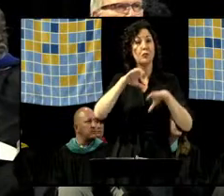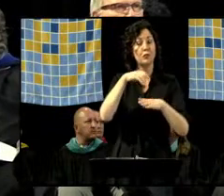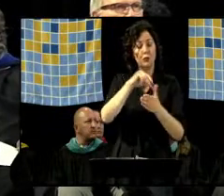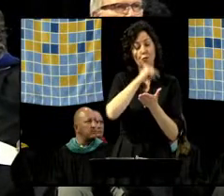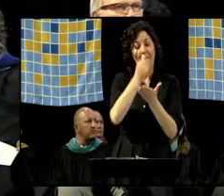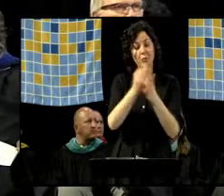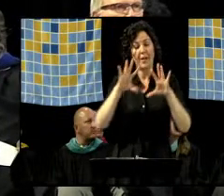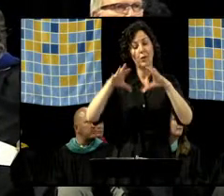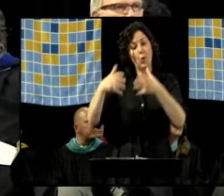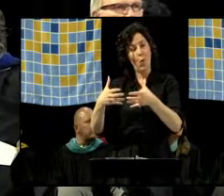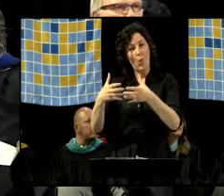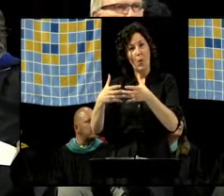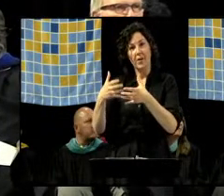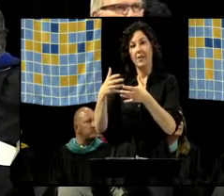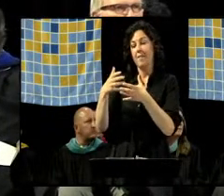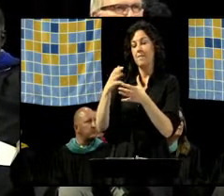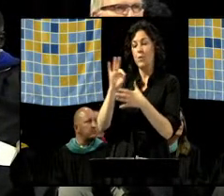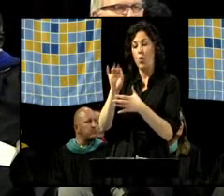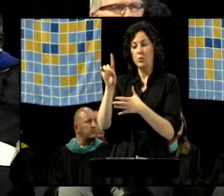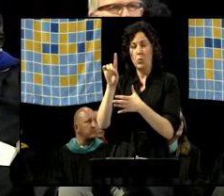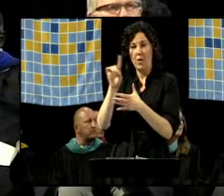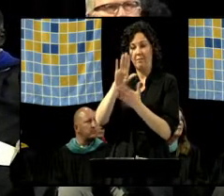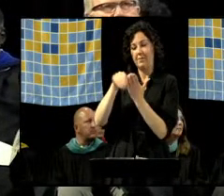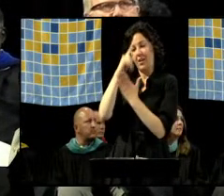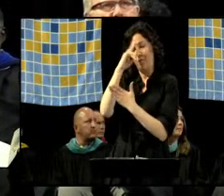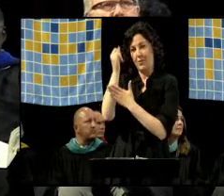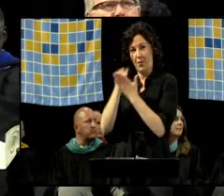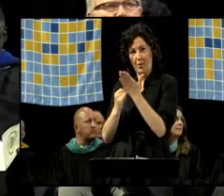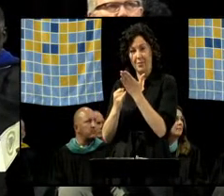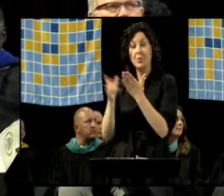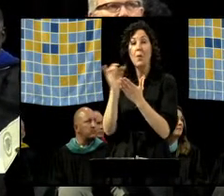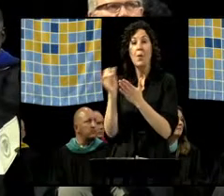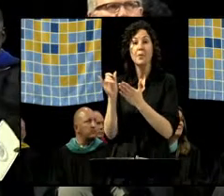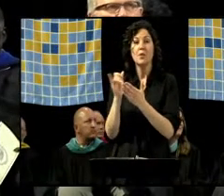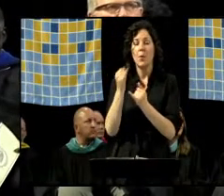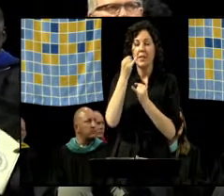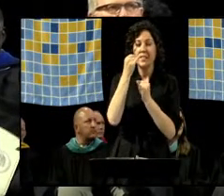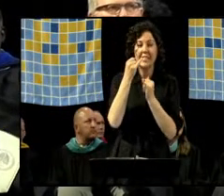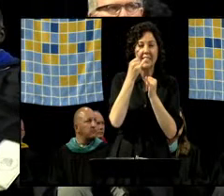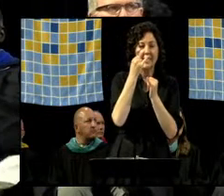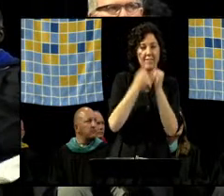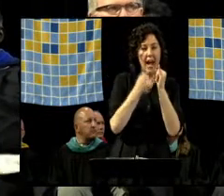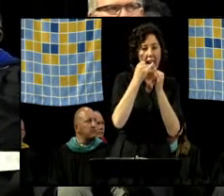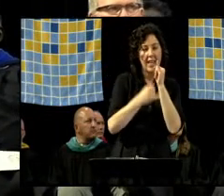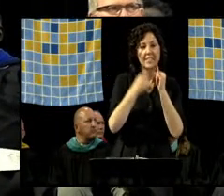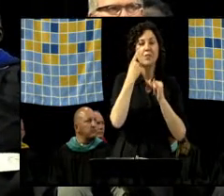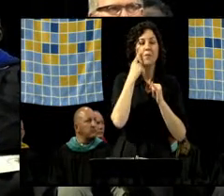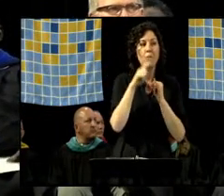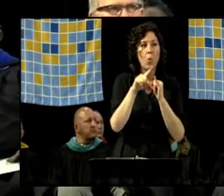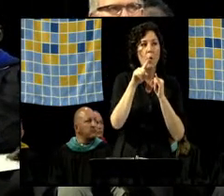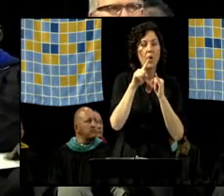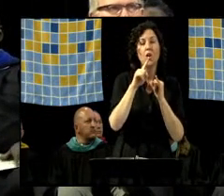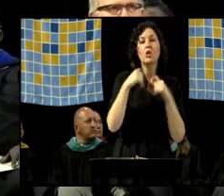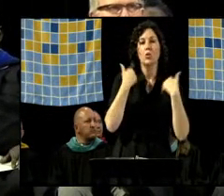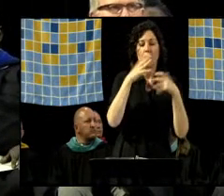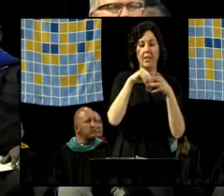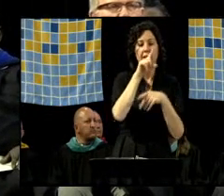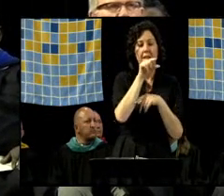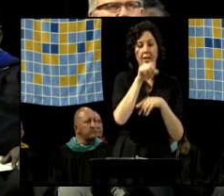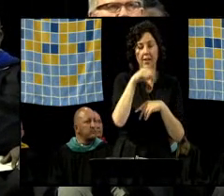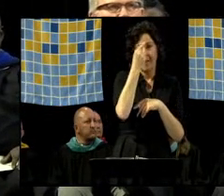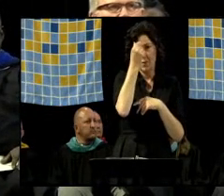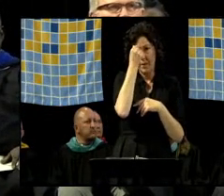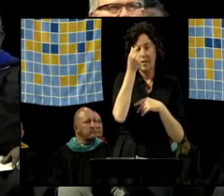of the Florence One Center for the Arts and was a semifinalist for the South Carolina Youth in Government Program. She